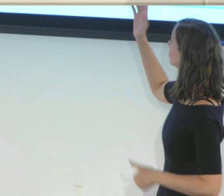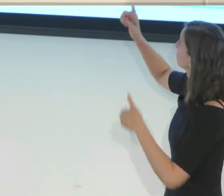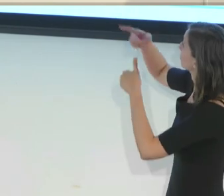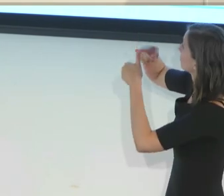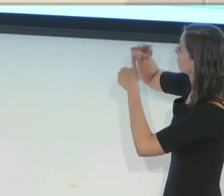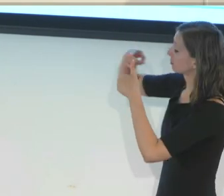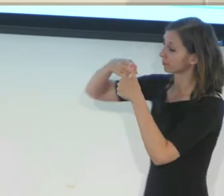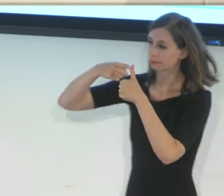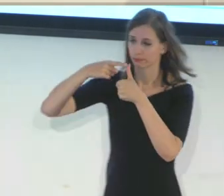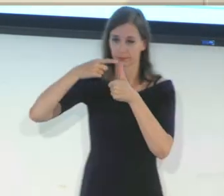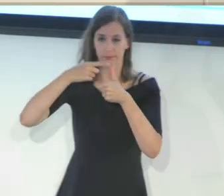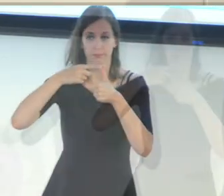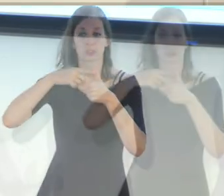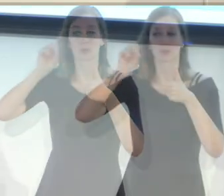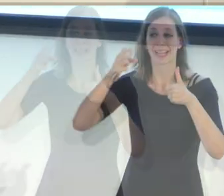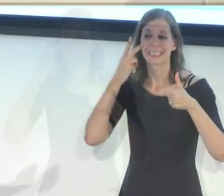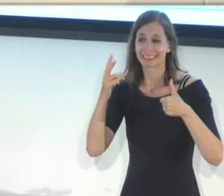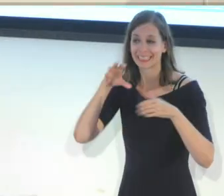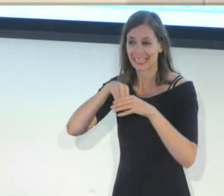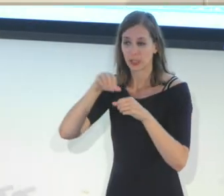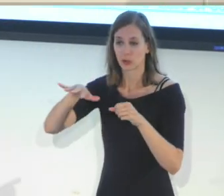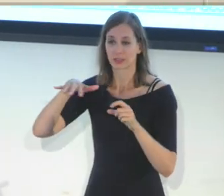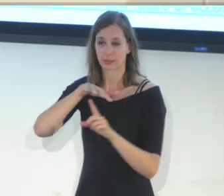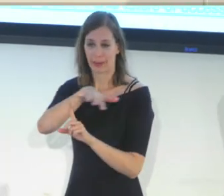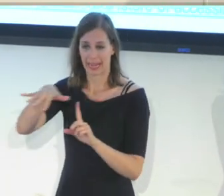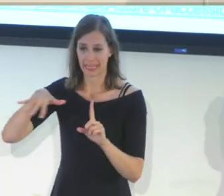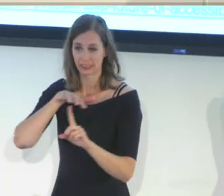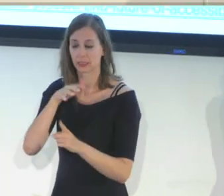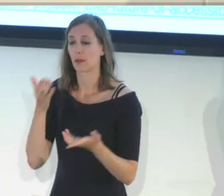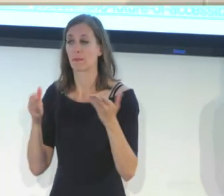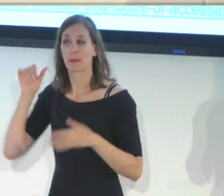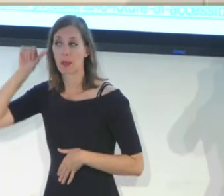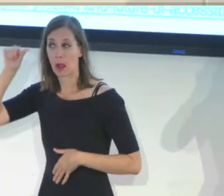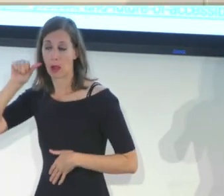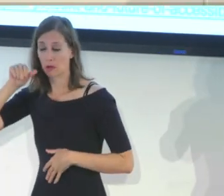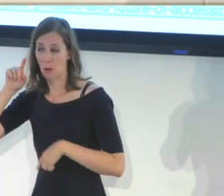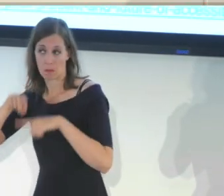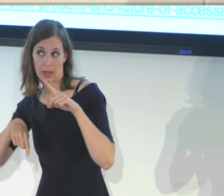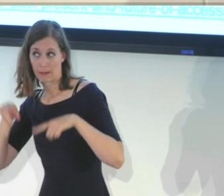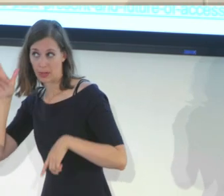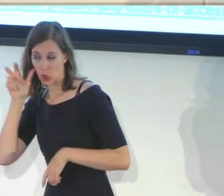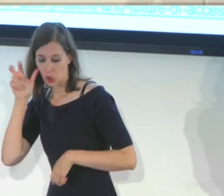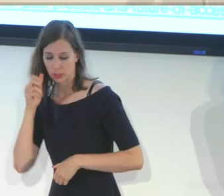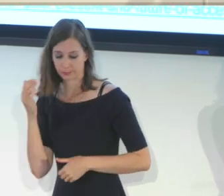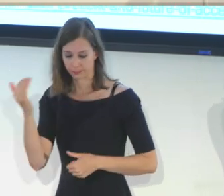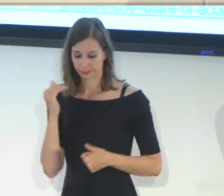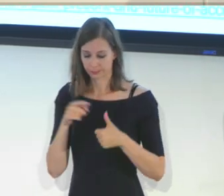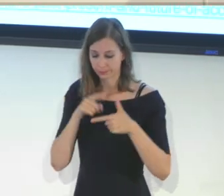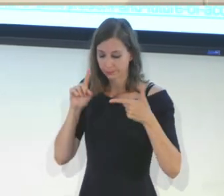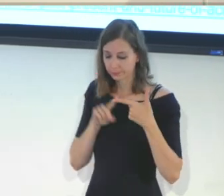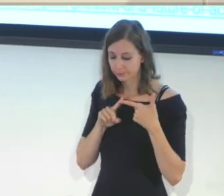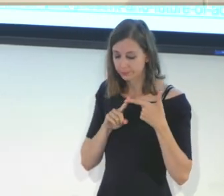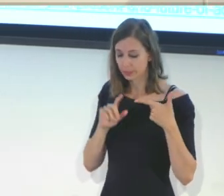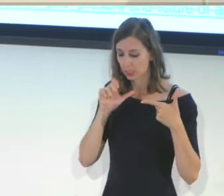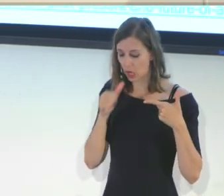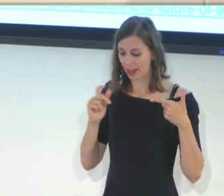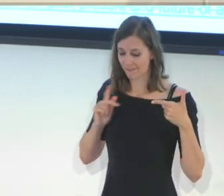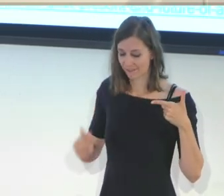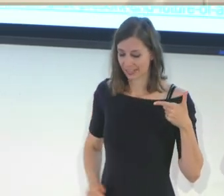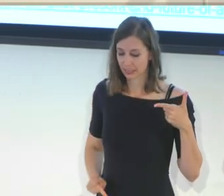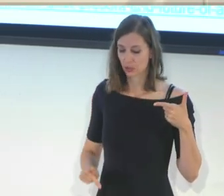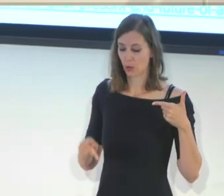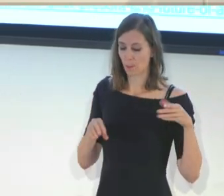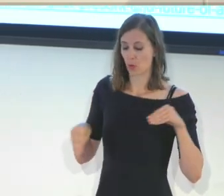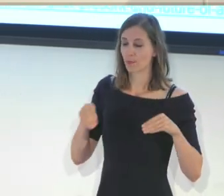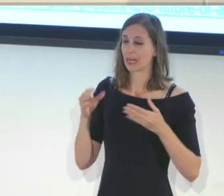in your space where audio may or may not continue to be heard. We've explored non-physical options for moving